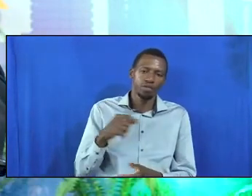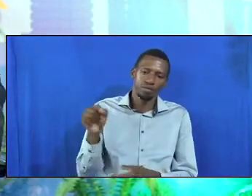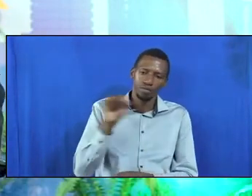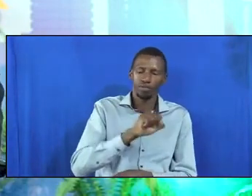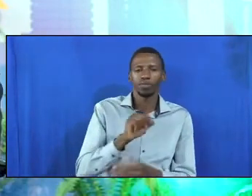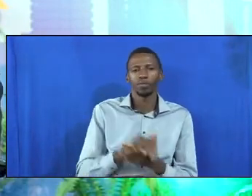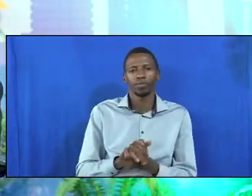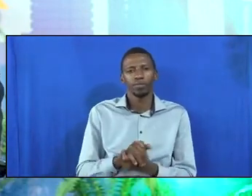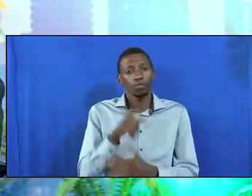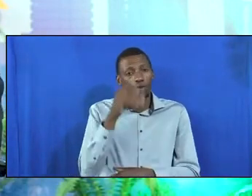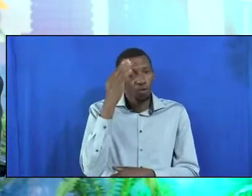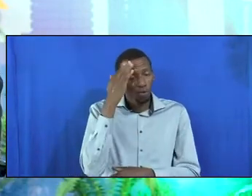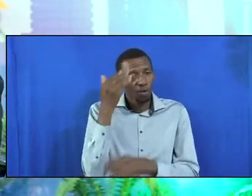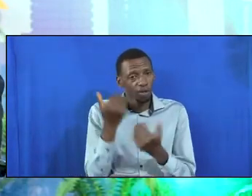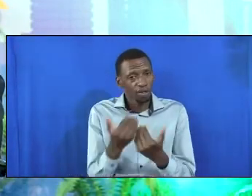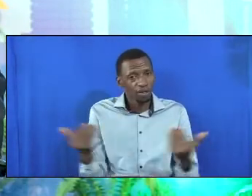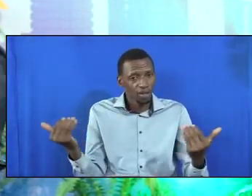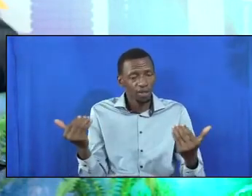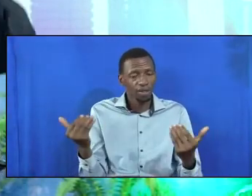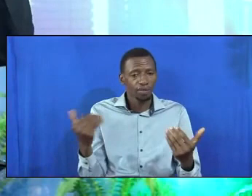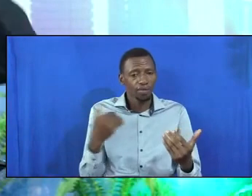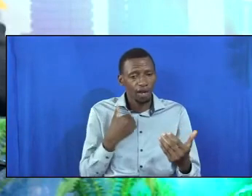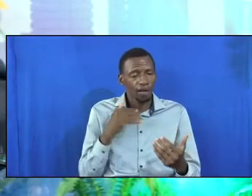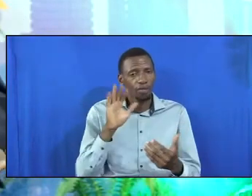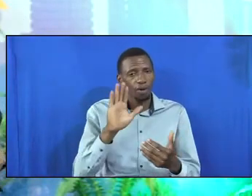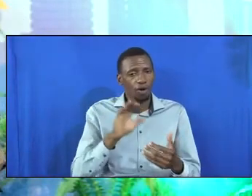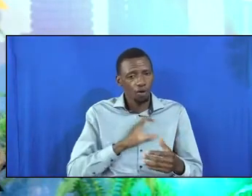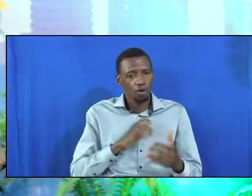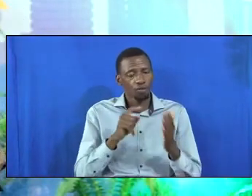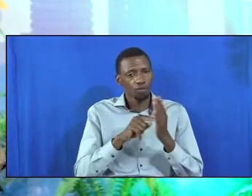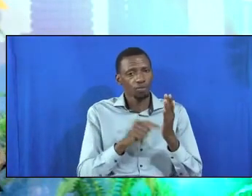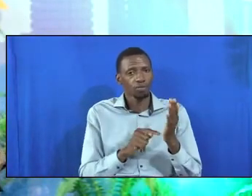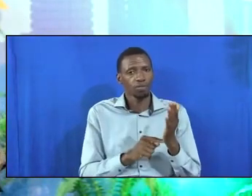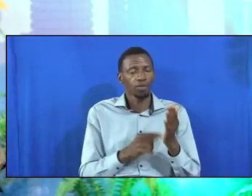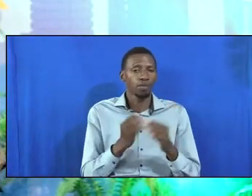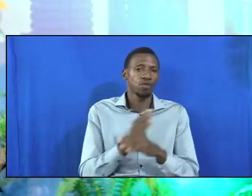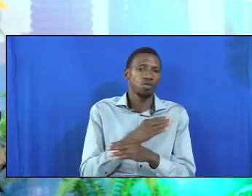items before God. If they are not important to you, they are important to them.